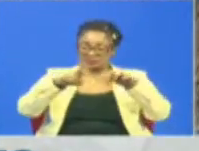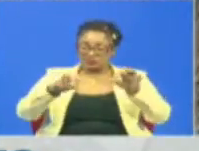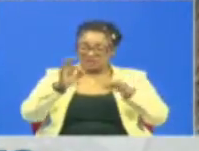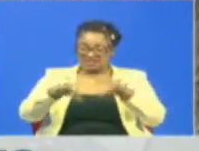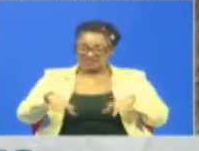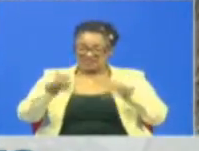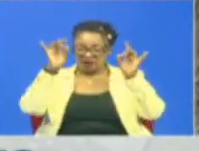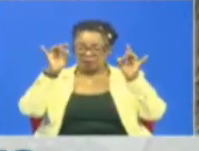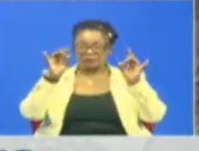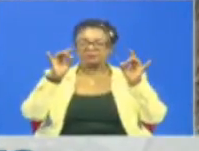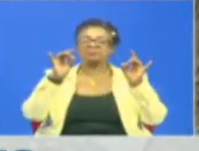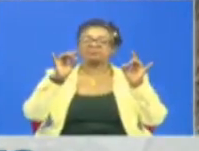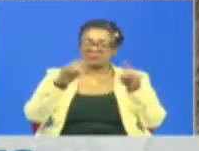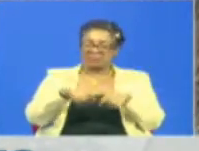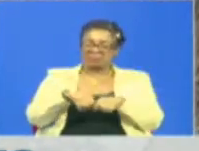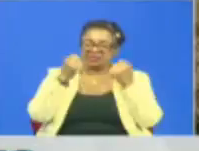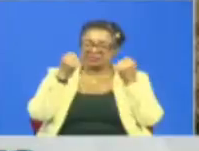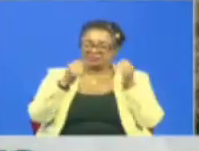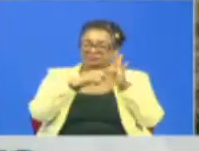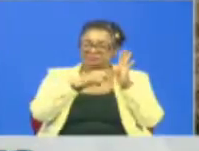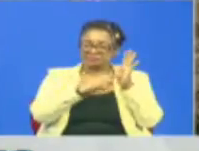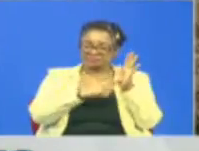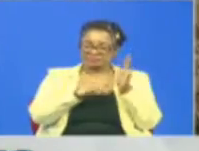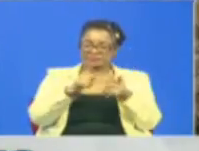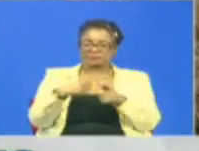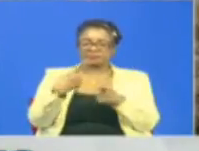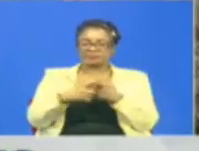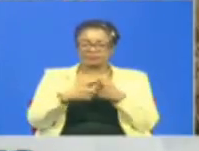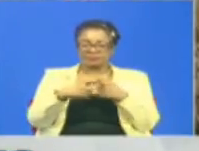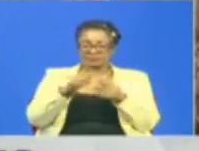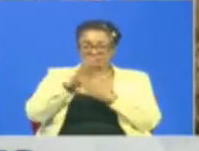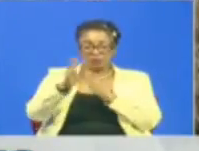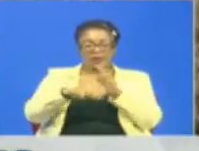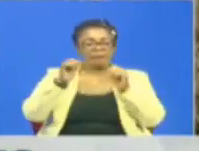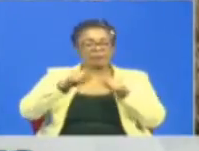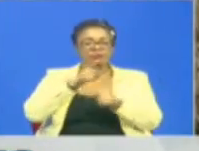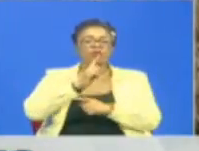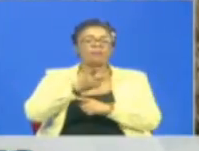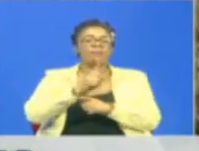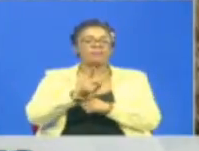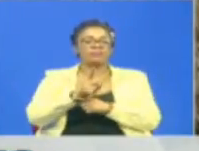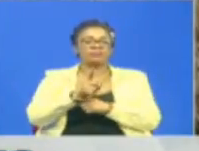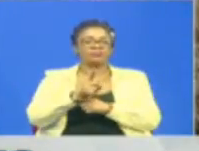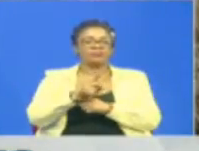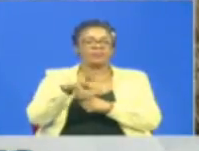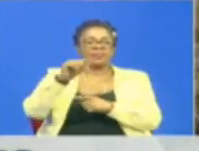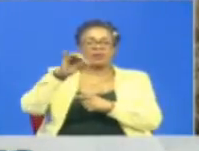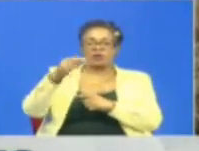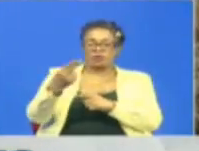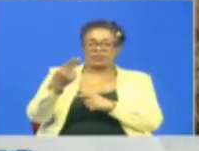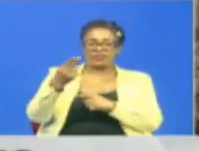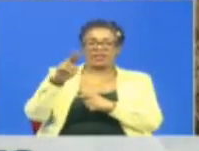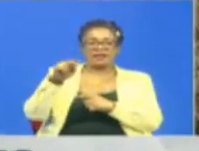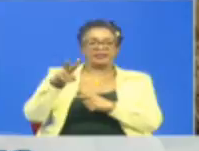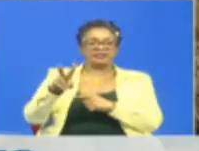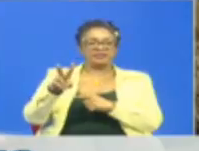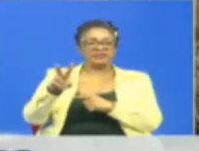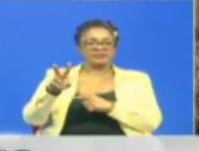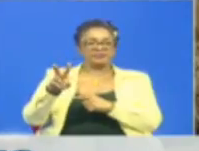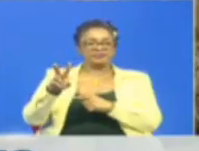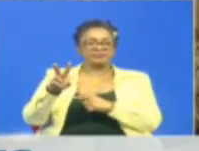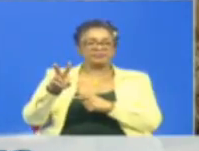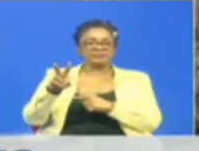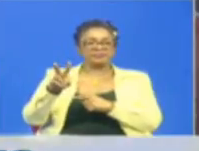have flouted laid out guidelines, the insurer may be sanctioned. Ruth Sarmoy, NTV.